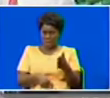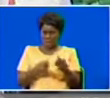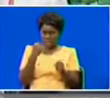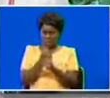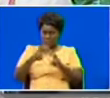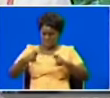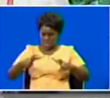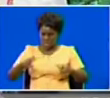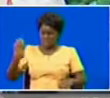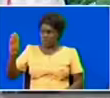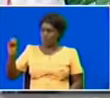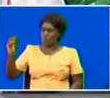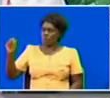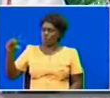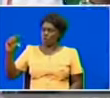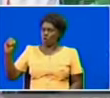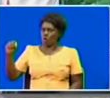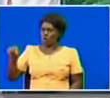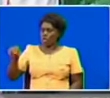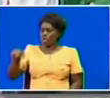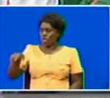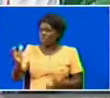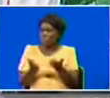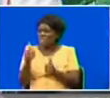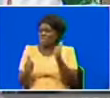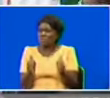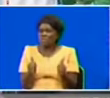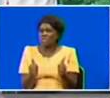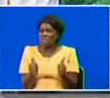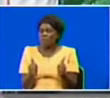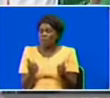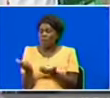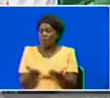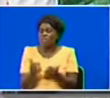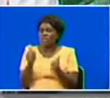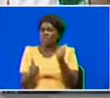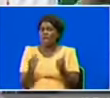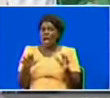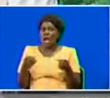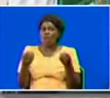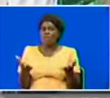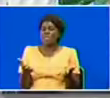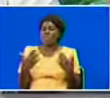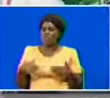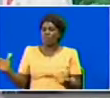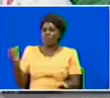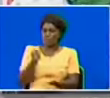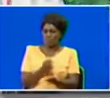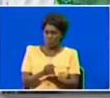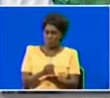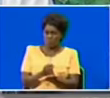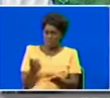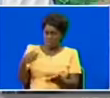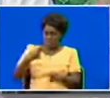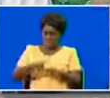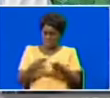his. He doesn't know what business does he do? What does he sell? How many people has he employed? Because when someone comes in, sits